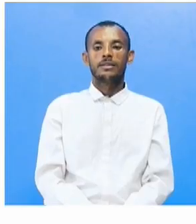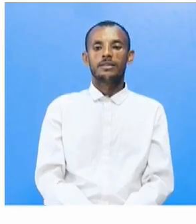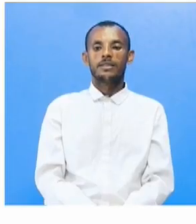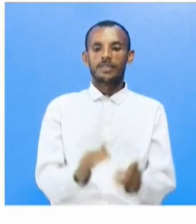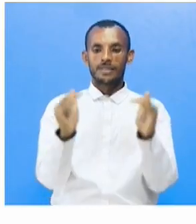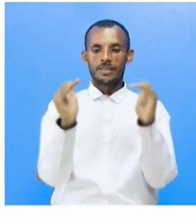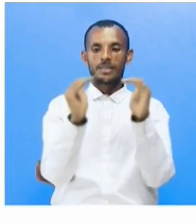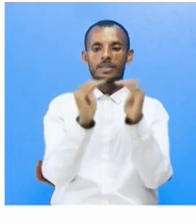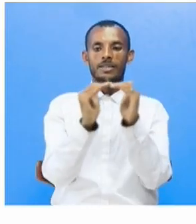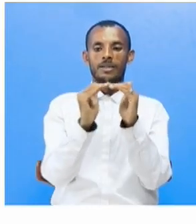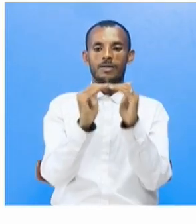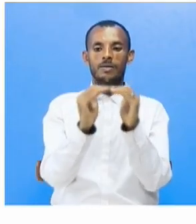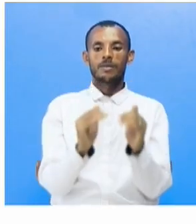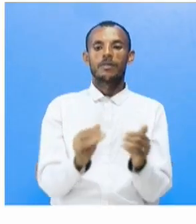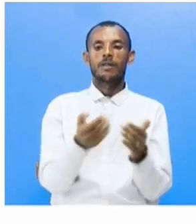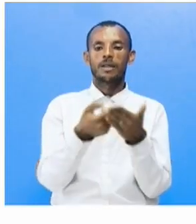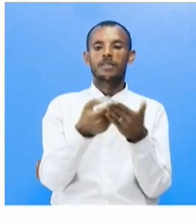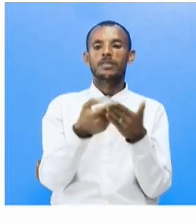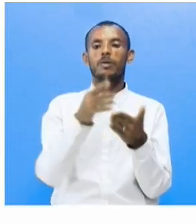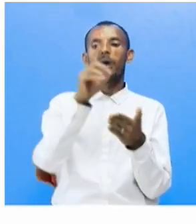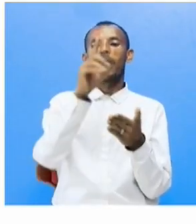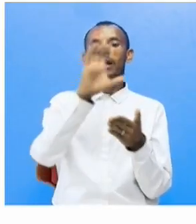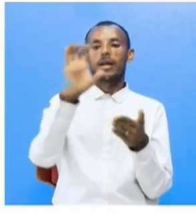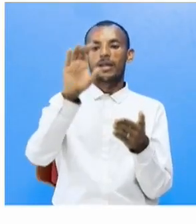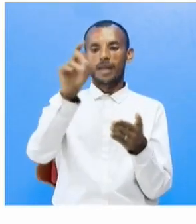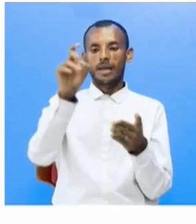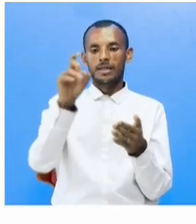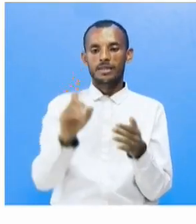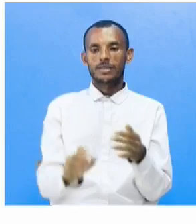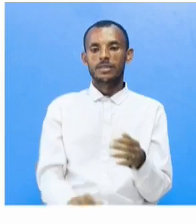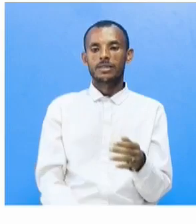is equal to, here it is 100x